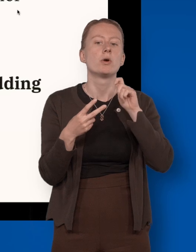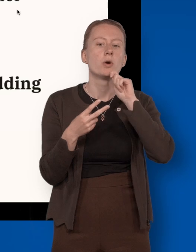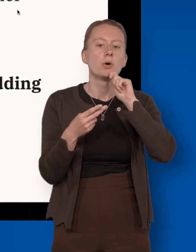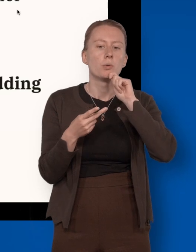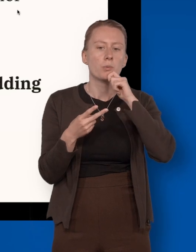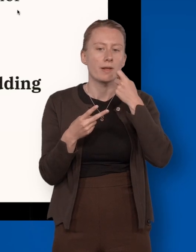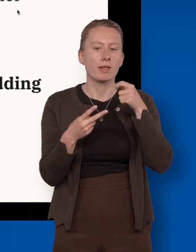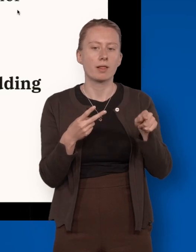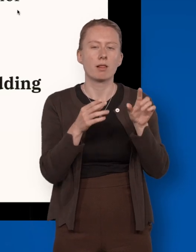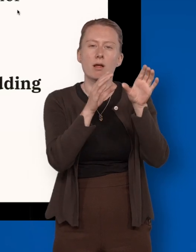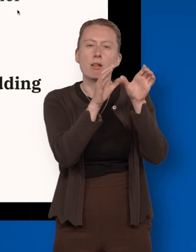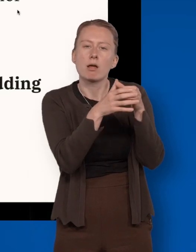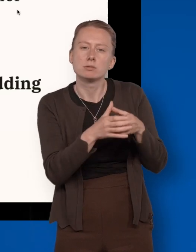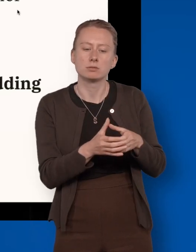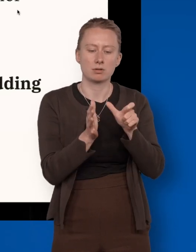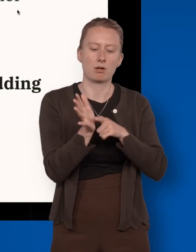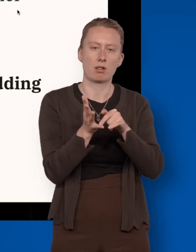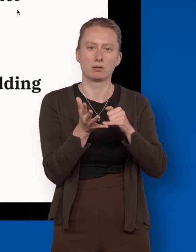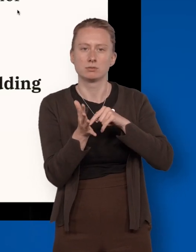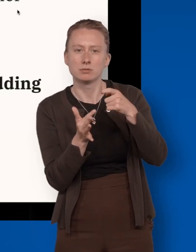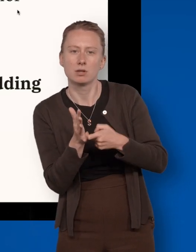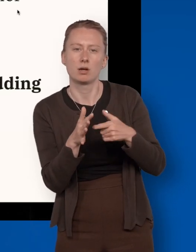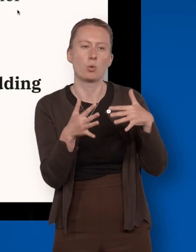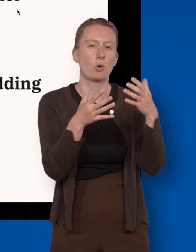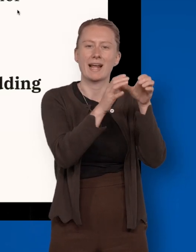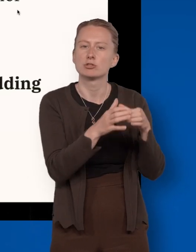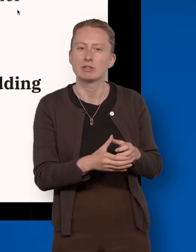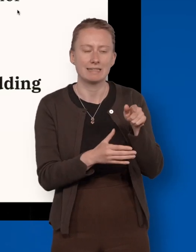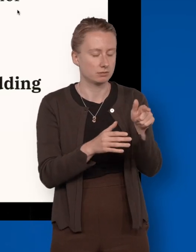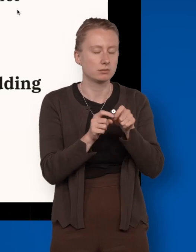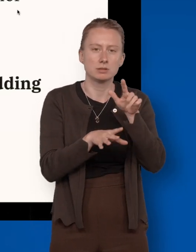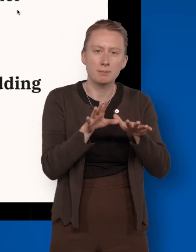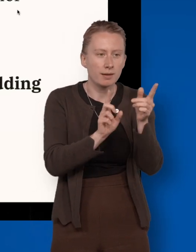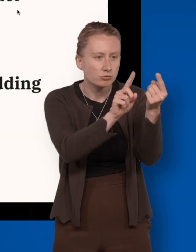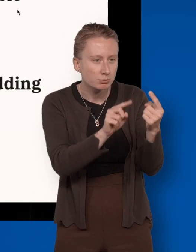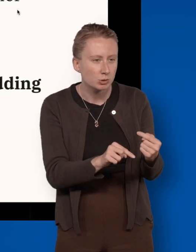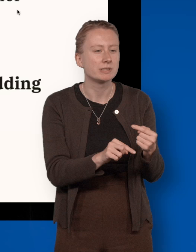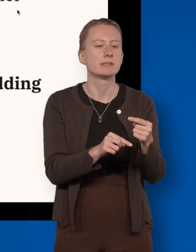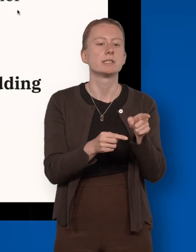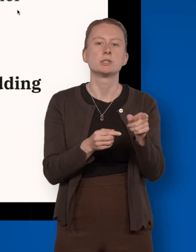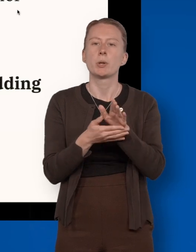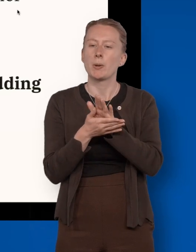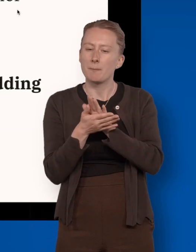group / categorize similar responses by semantic proximity.